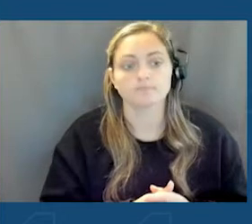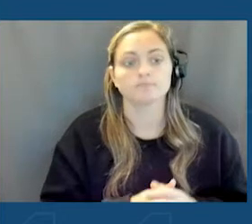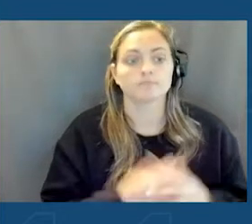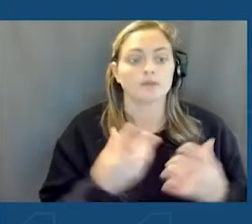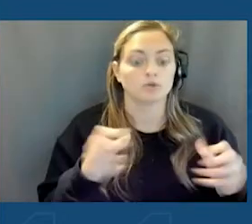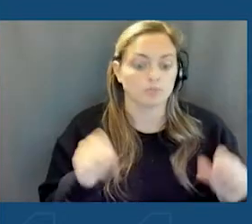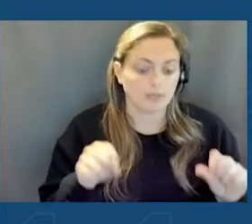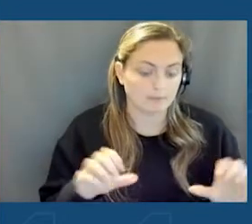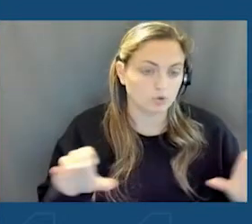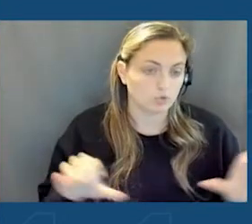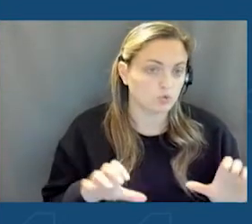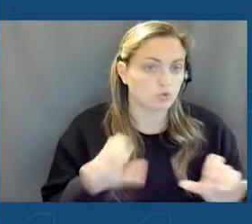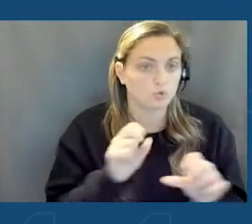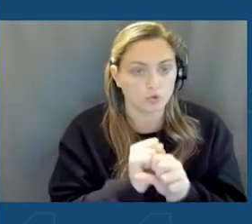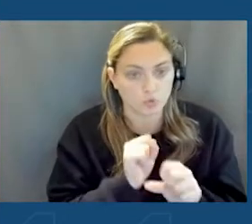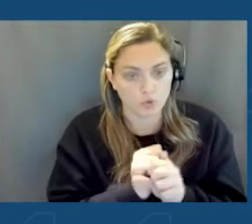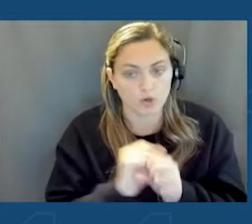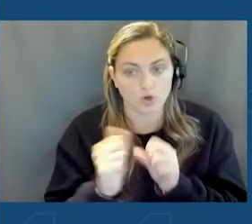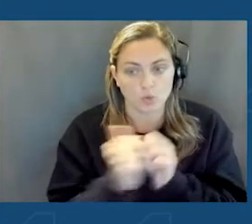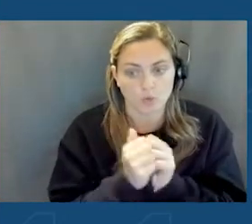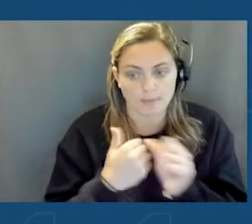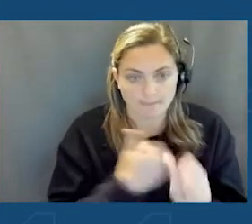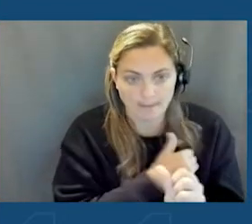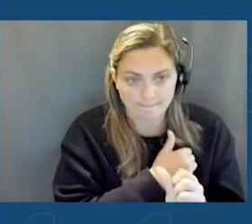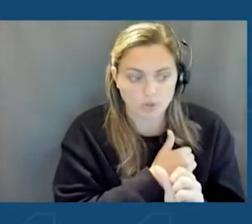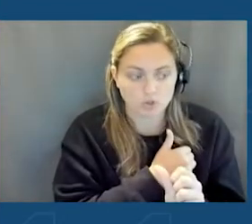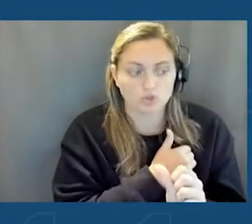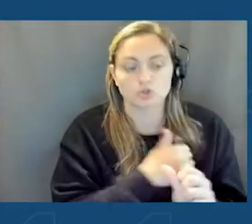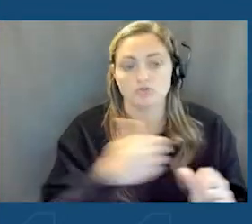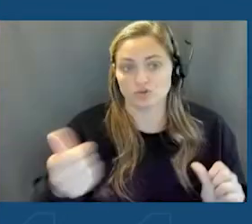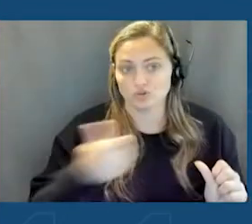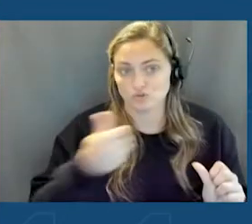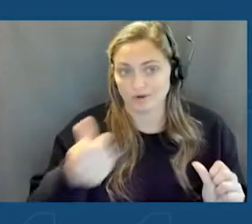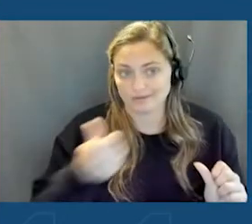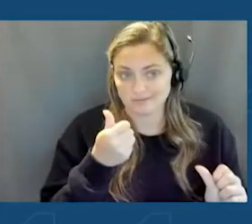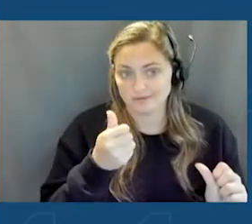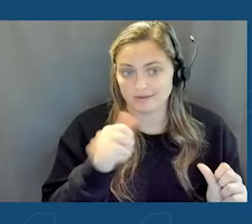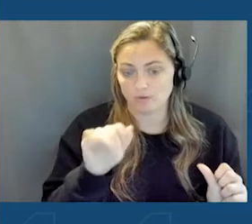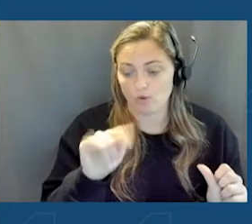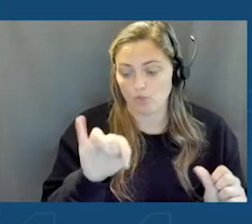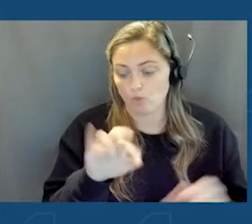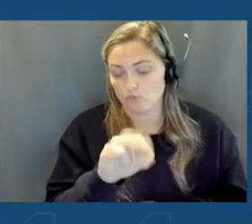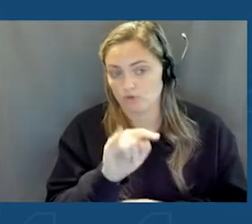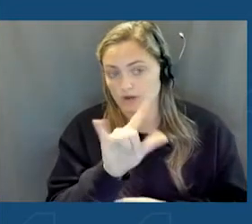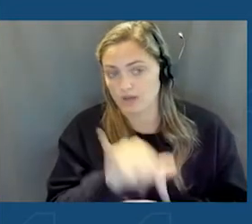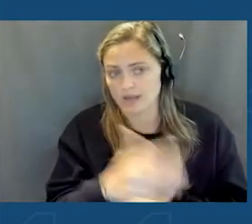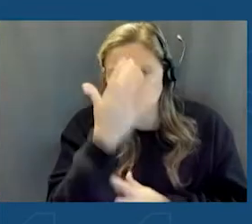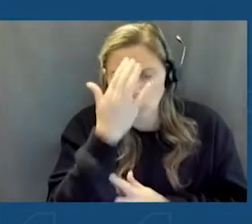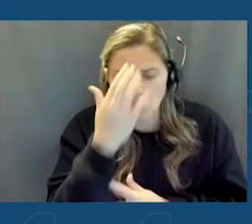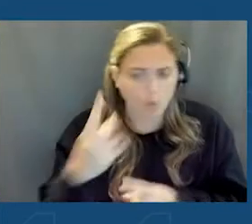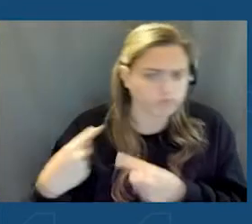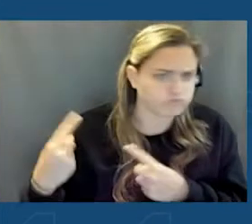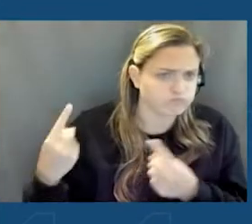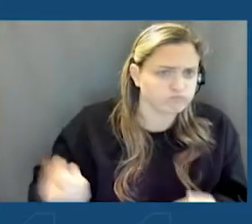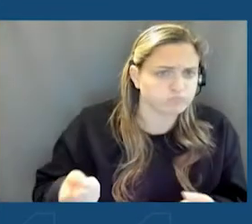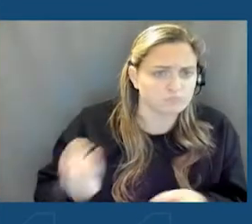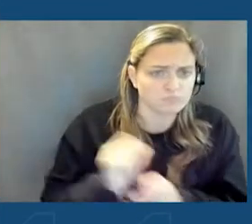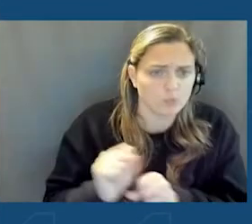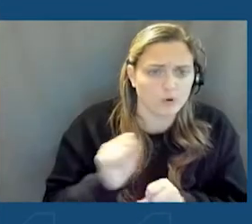do and to work with the members of the Transit Authority and to know what they have gone through. My husband